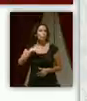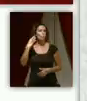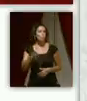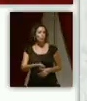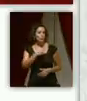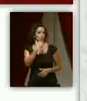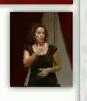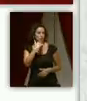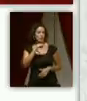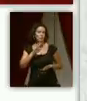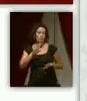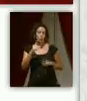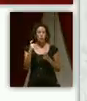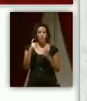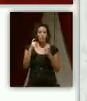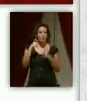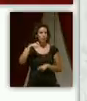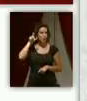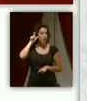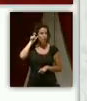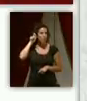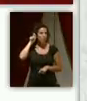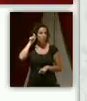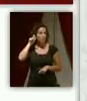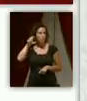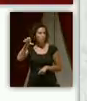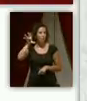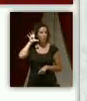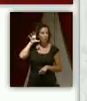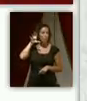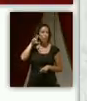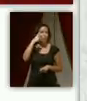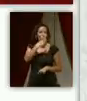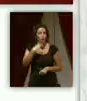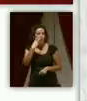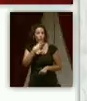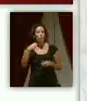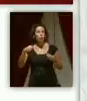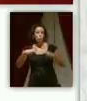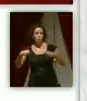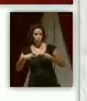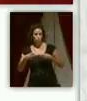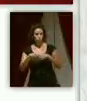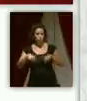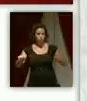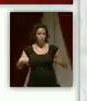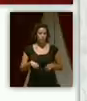some sounds, although they might need a certain amplification, but